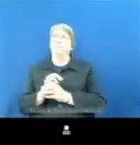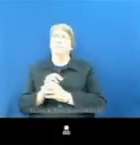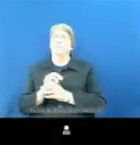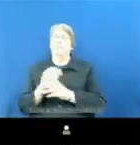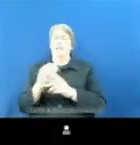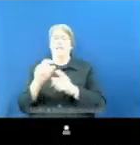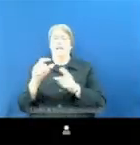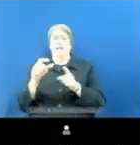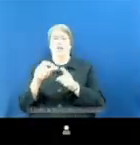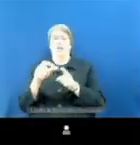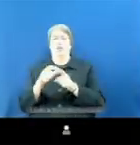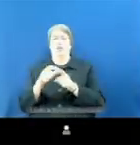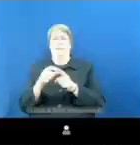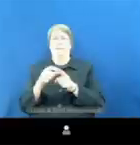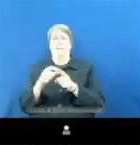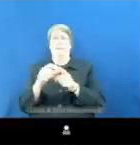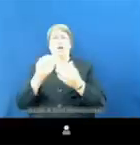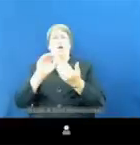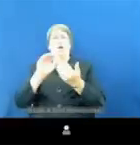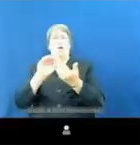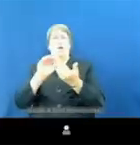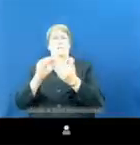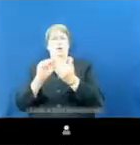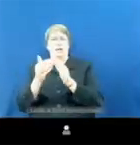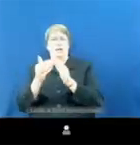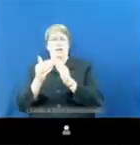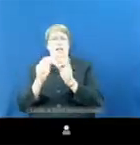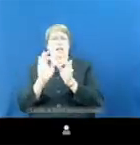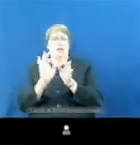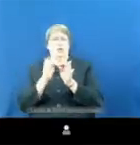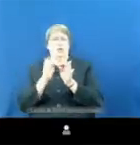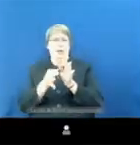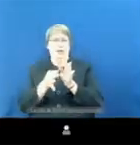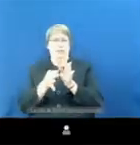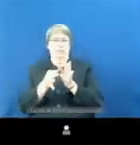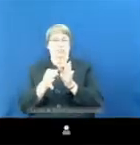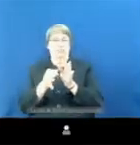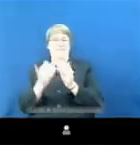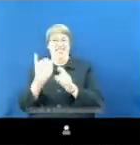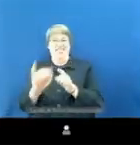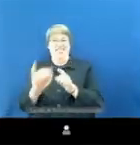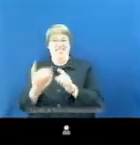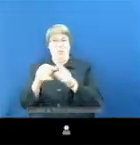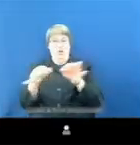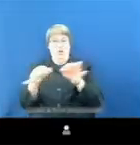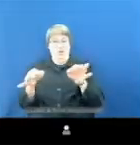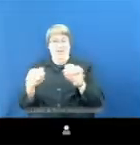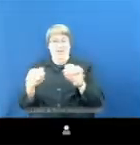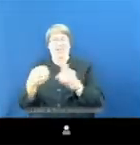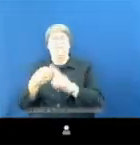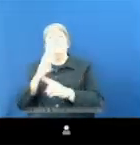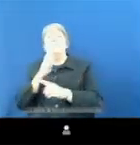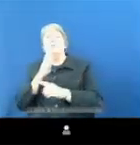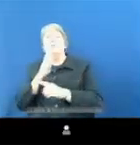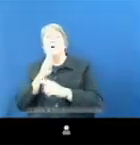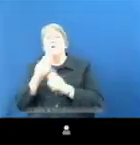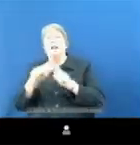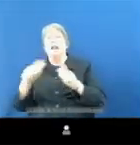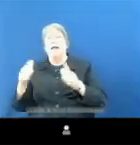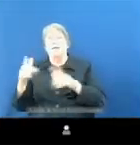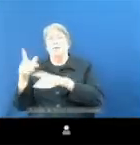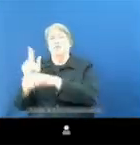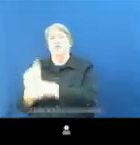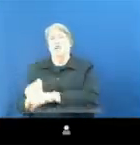term community interpreting comes from the spoken language tradition, spoken language